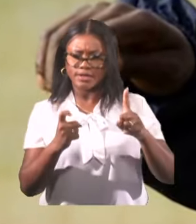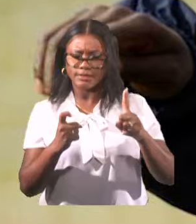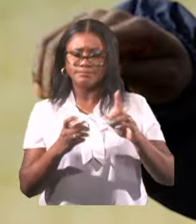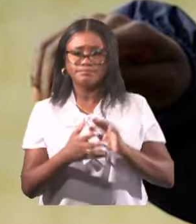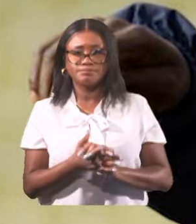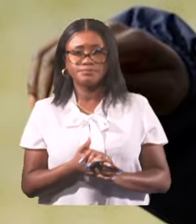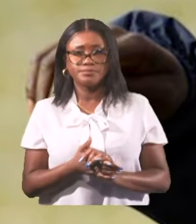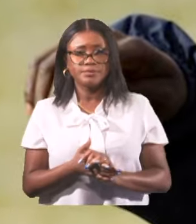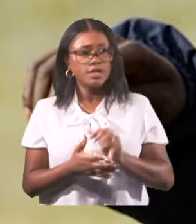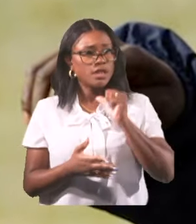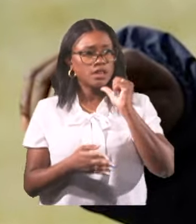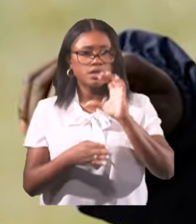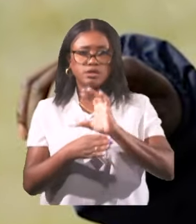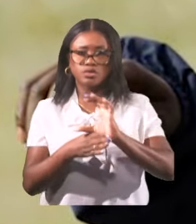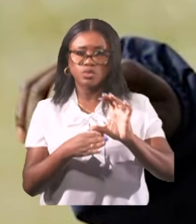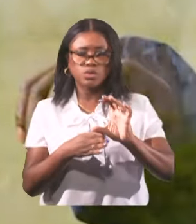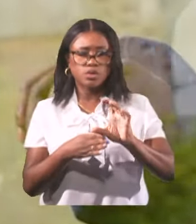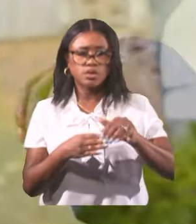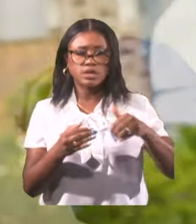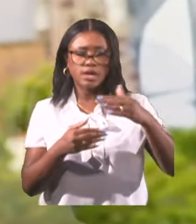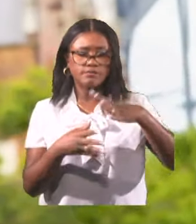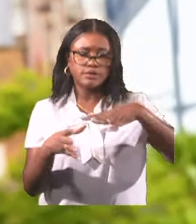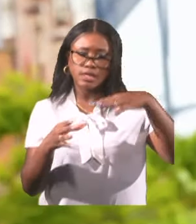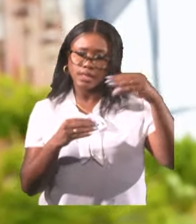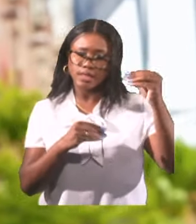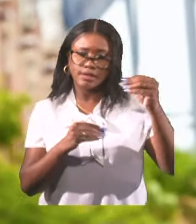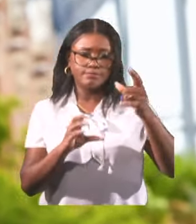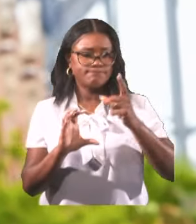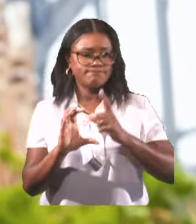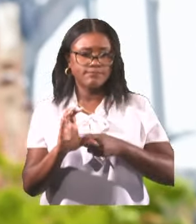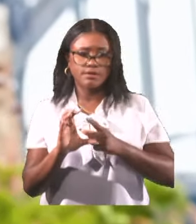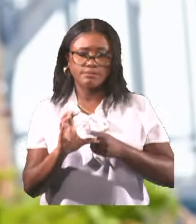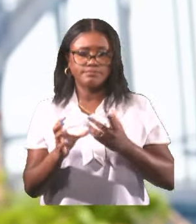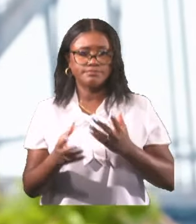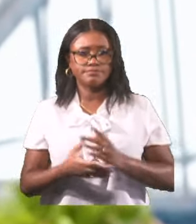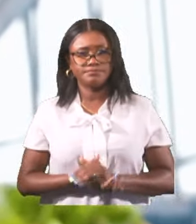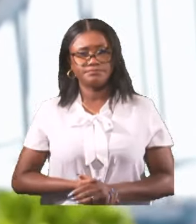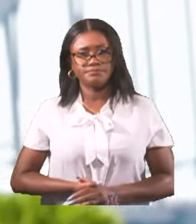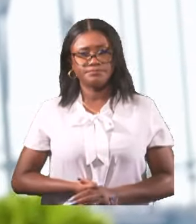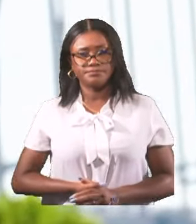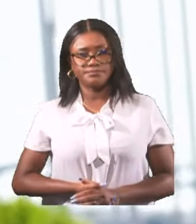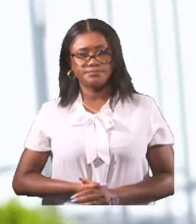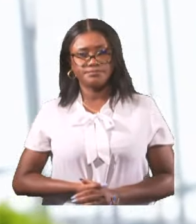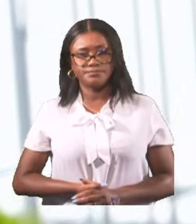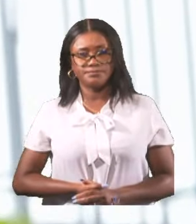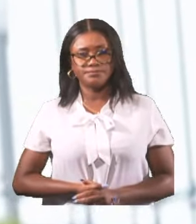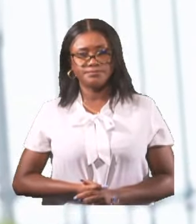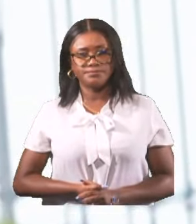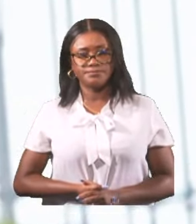who has not coached since leaving the Bulls. Wayne Cunningham, TTT Sport.